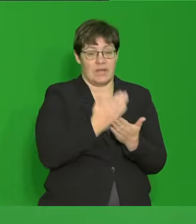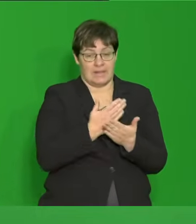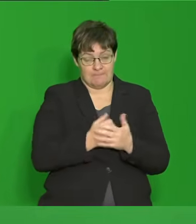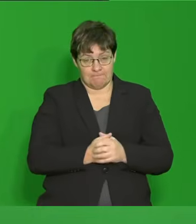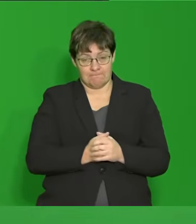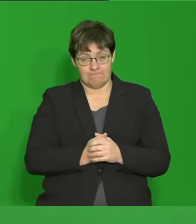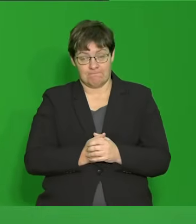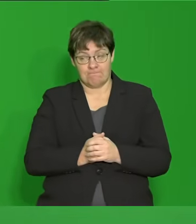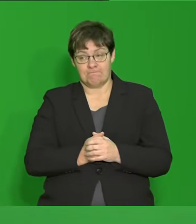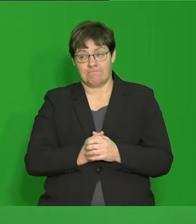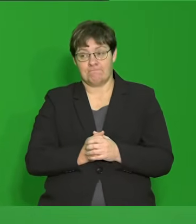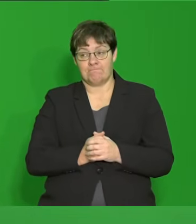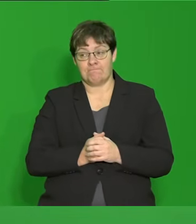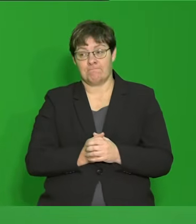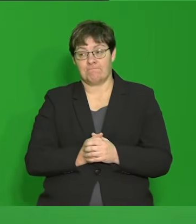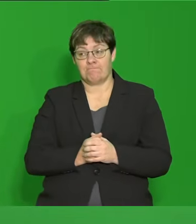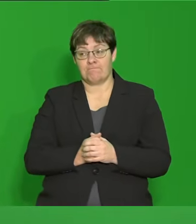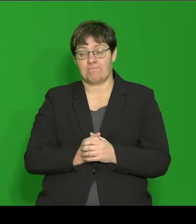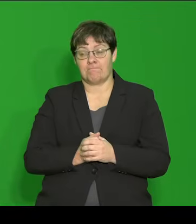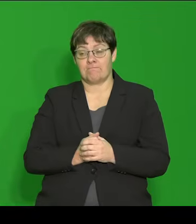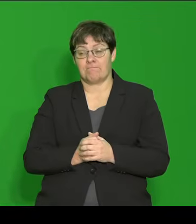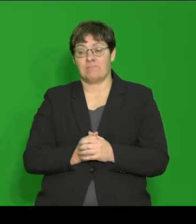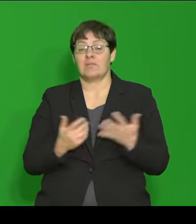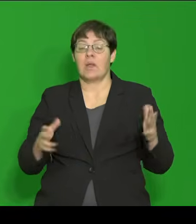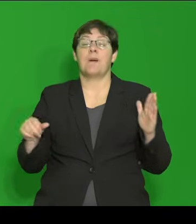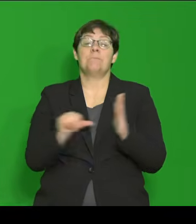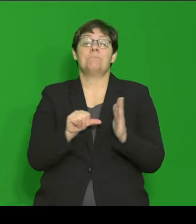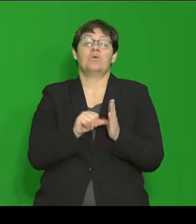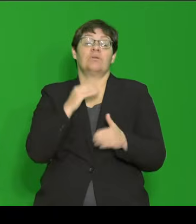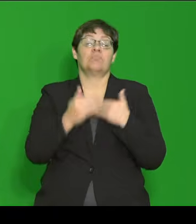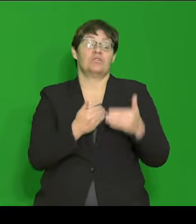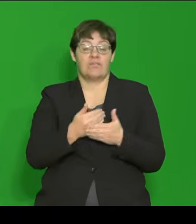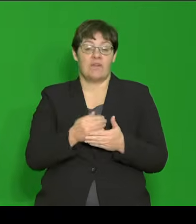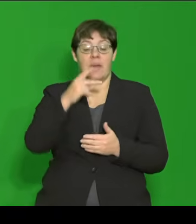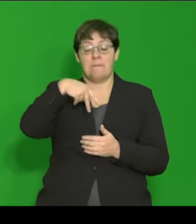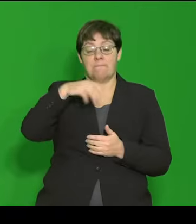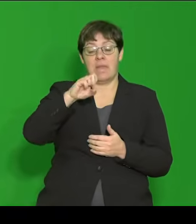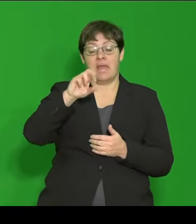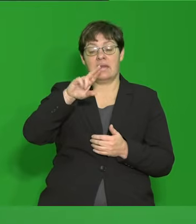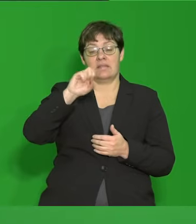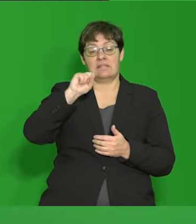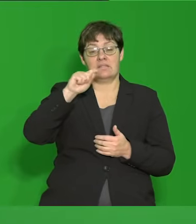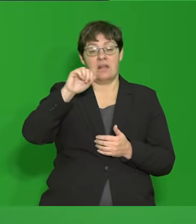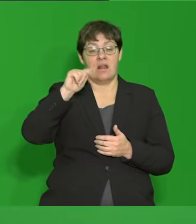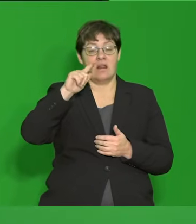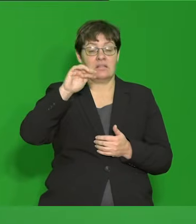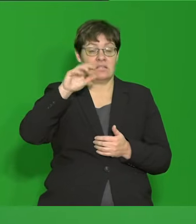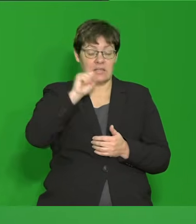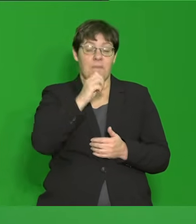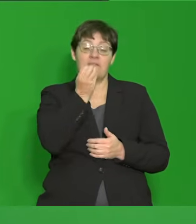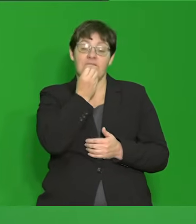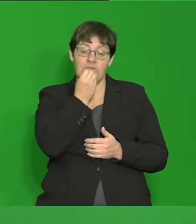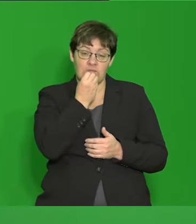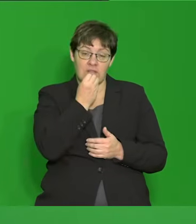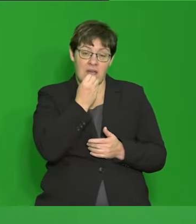through this tube. And so we talk about this important process of peristalsis allowing you to be able